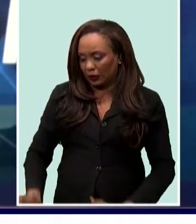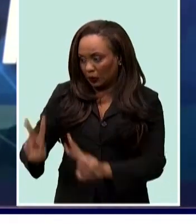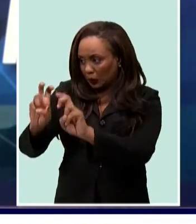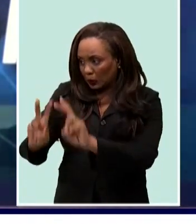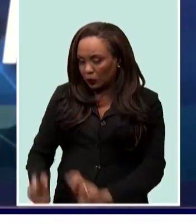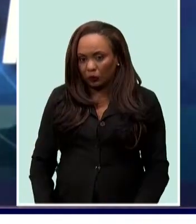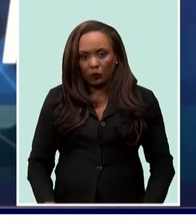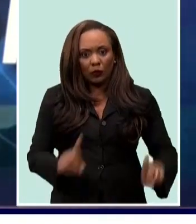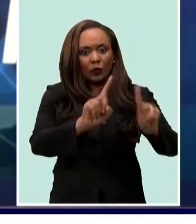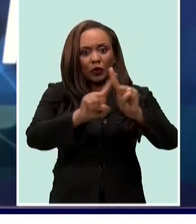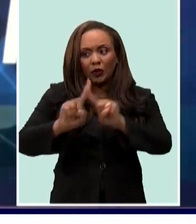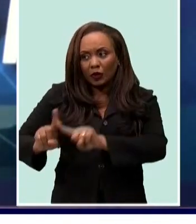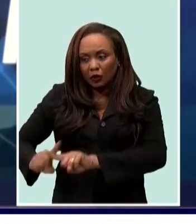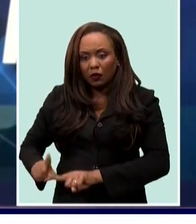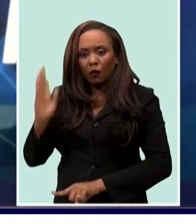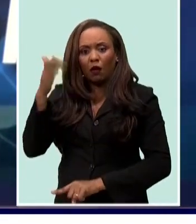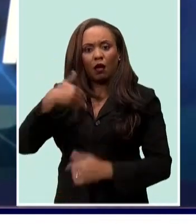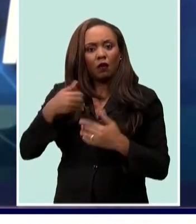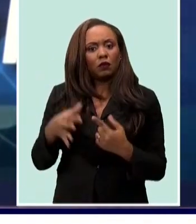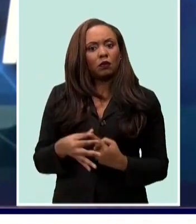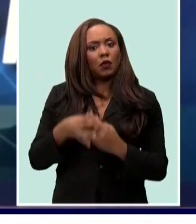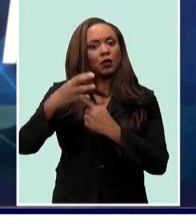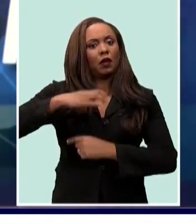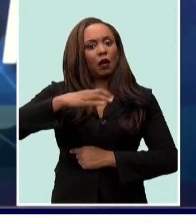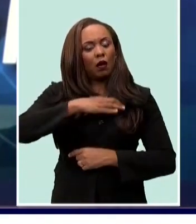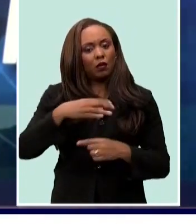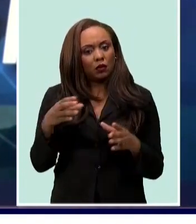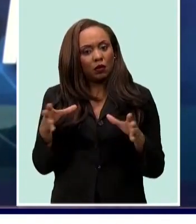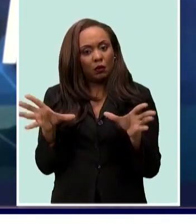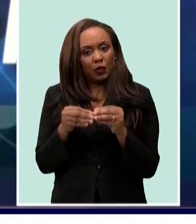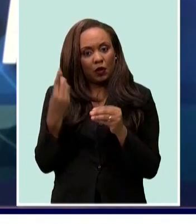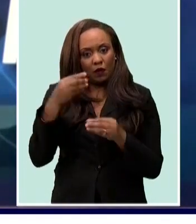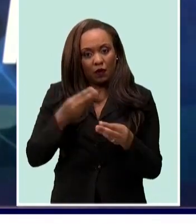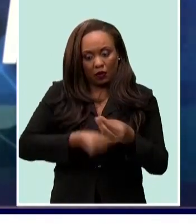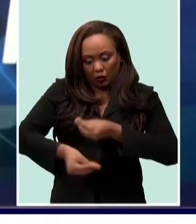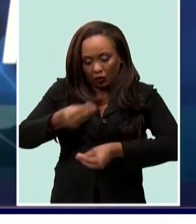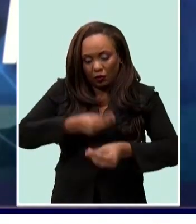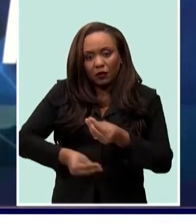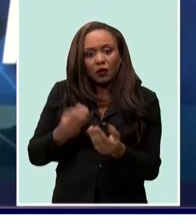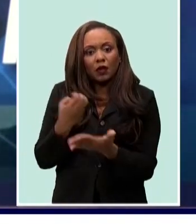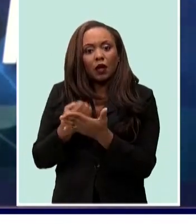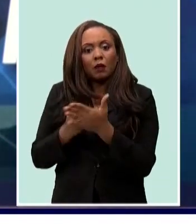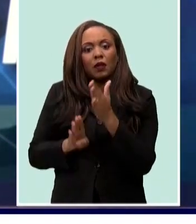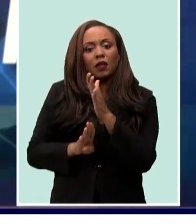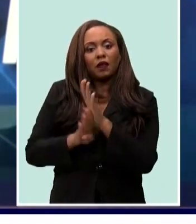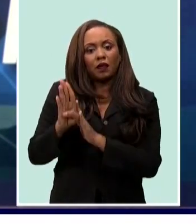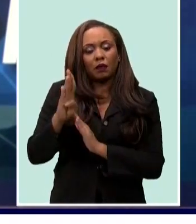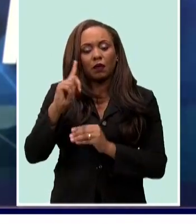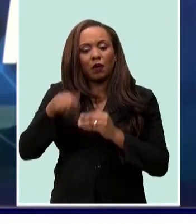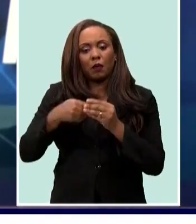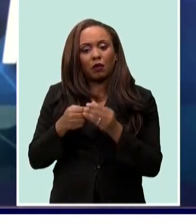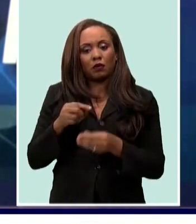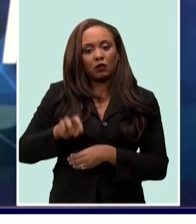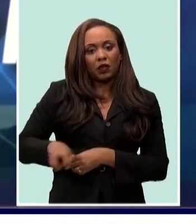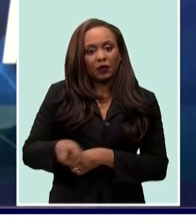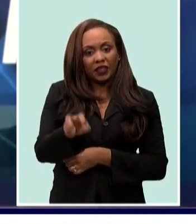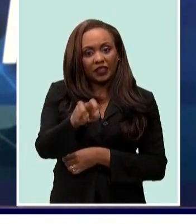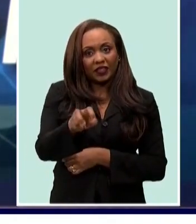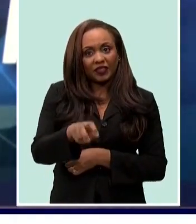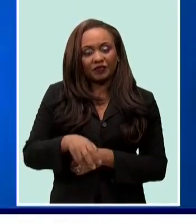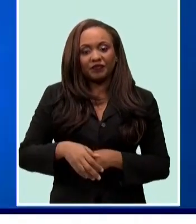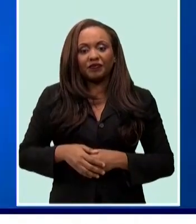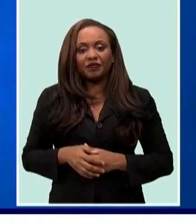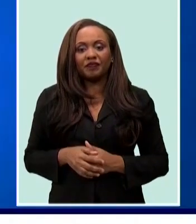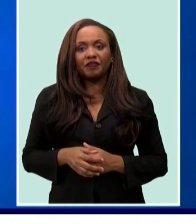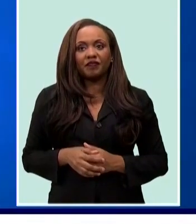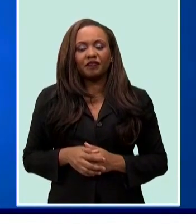from a special meeting of the CARICOM Council for Trade and Economic Development, or QUATED, on transportation. It's a very